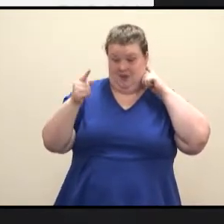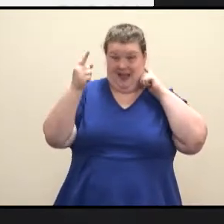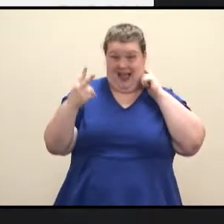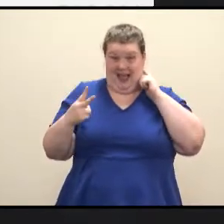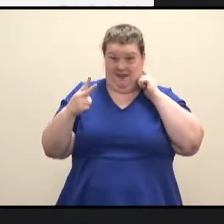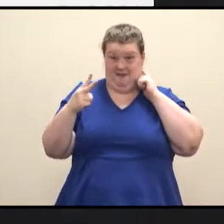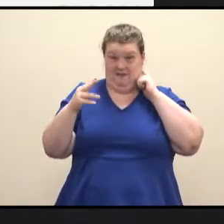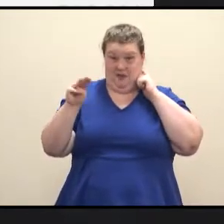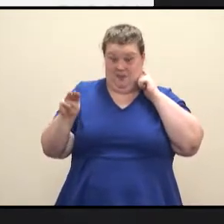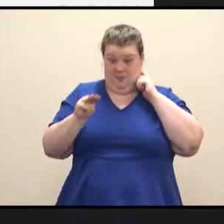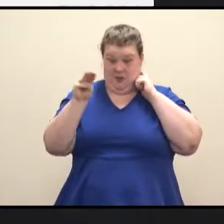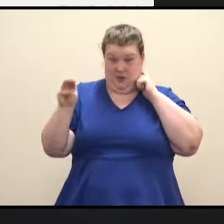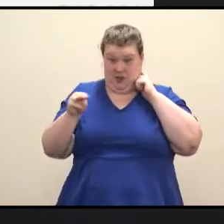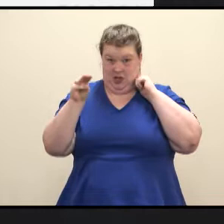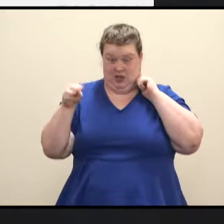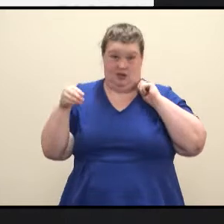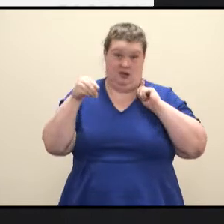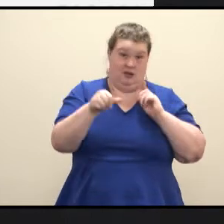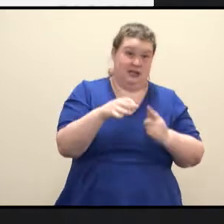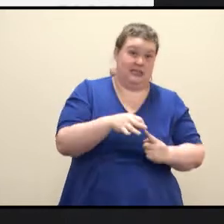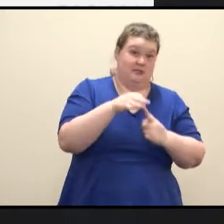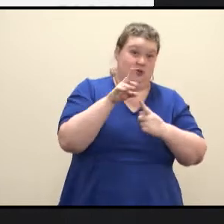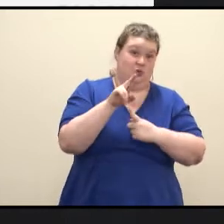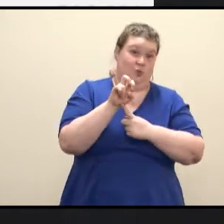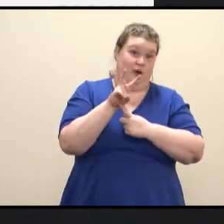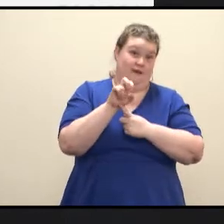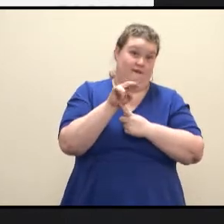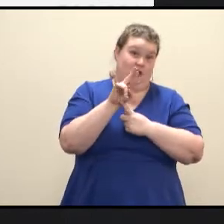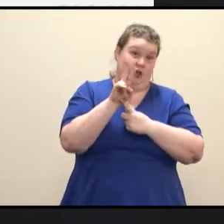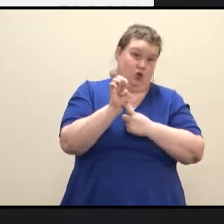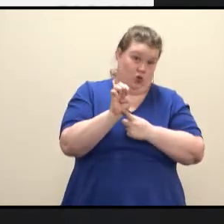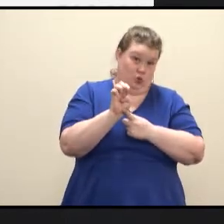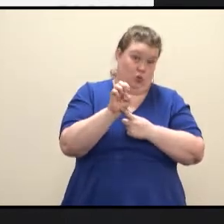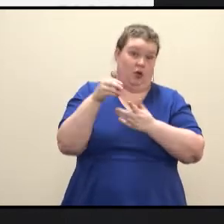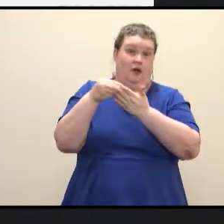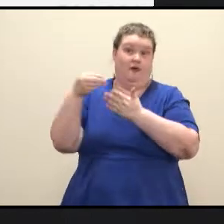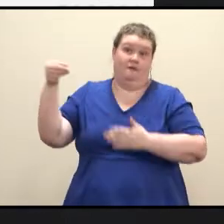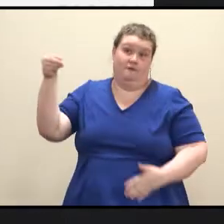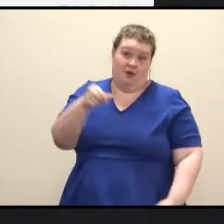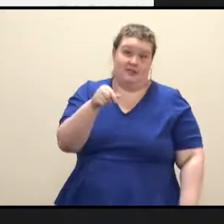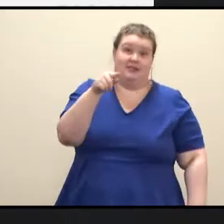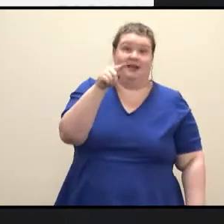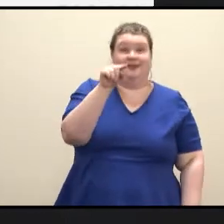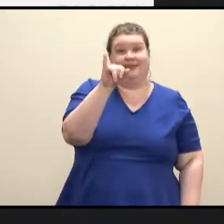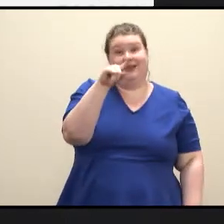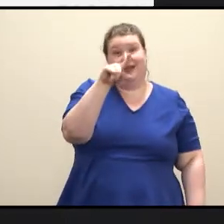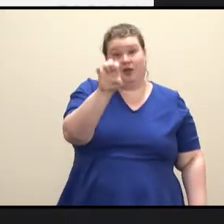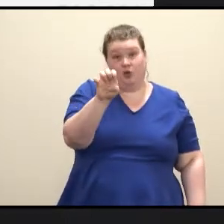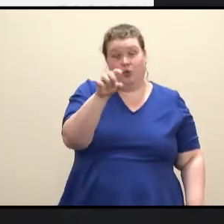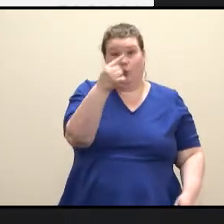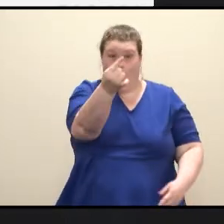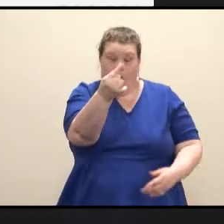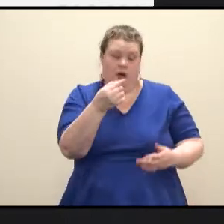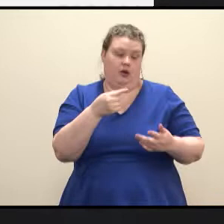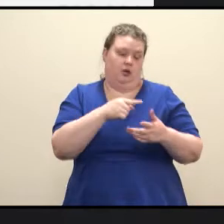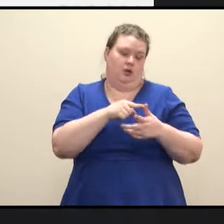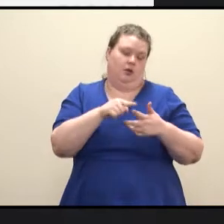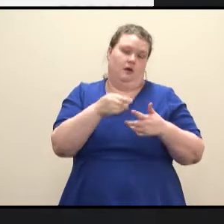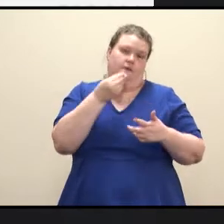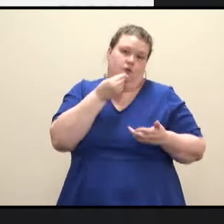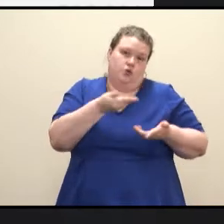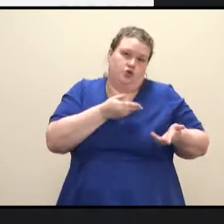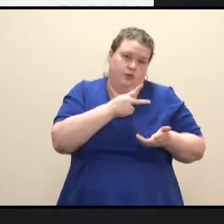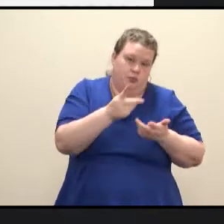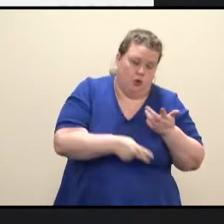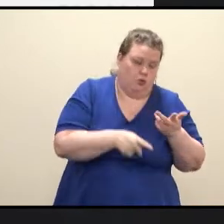that goes to special revenue funds. We have positions funded in ESSER, we have in Title I, we have in the food service program. They